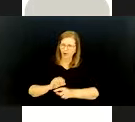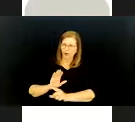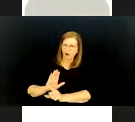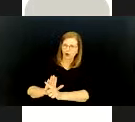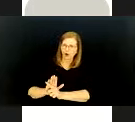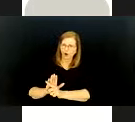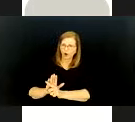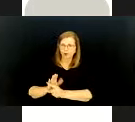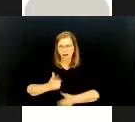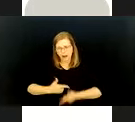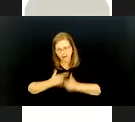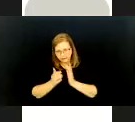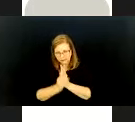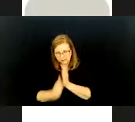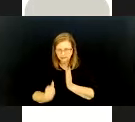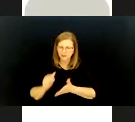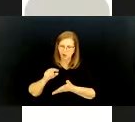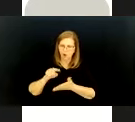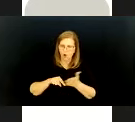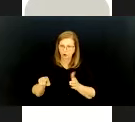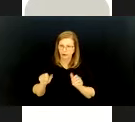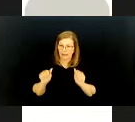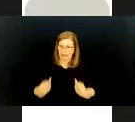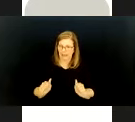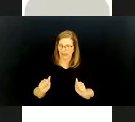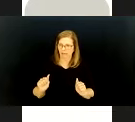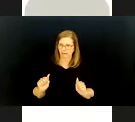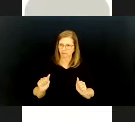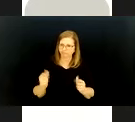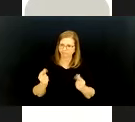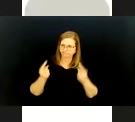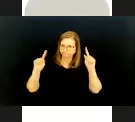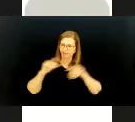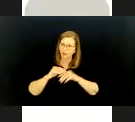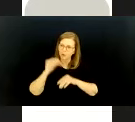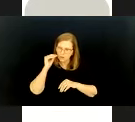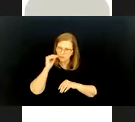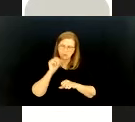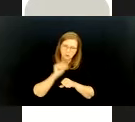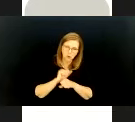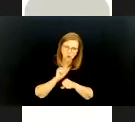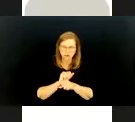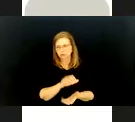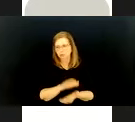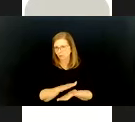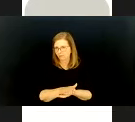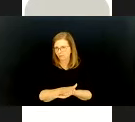life skills and what she is able to accomplish at home, at work, and at school.